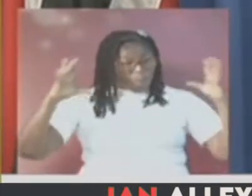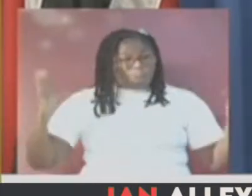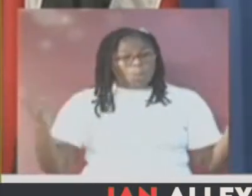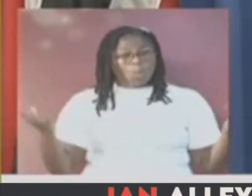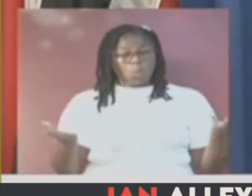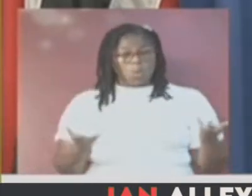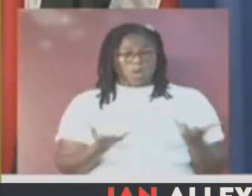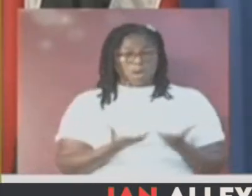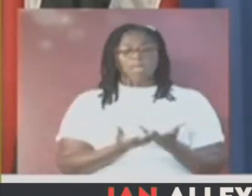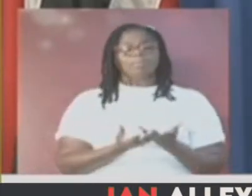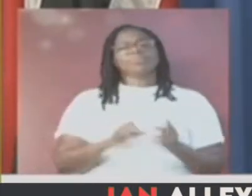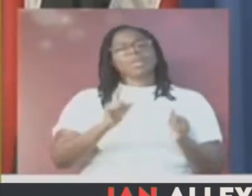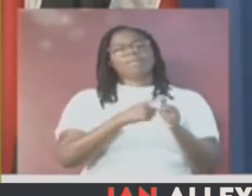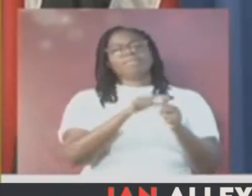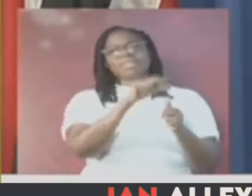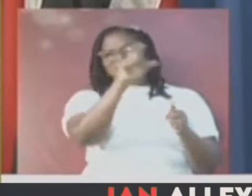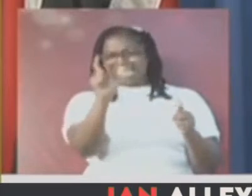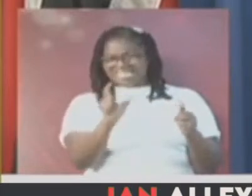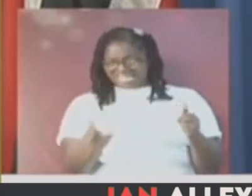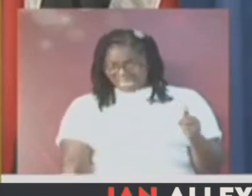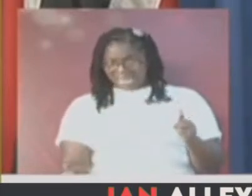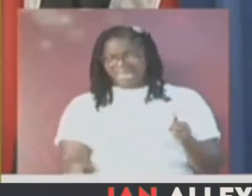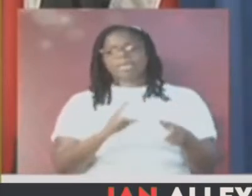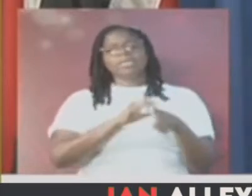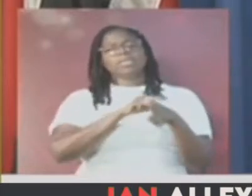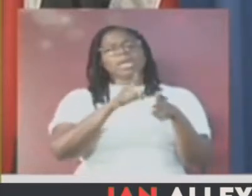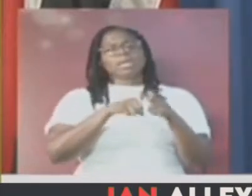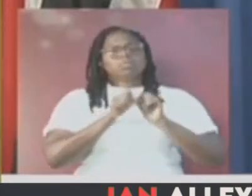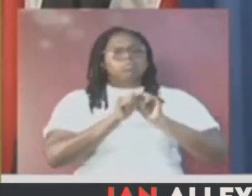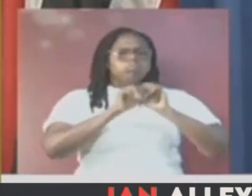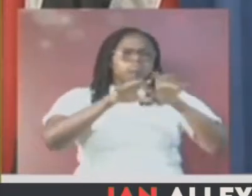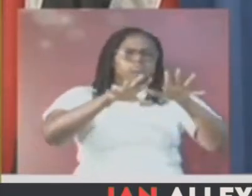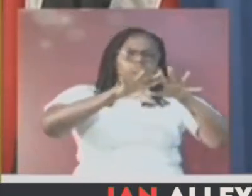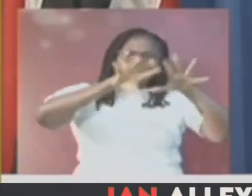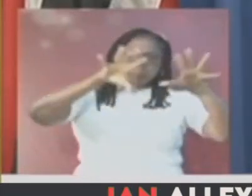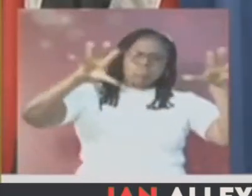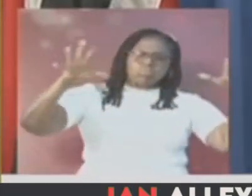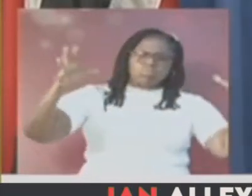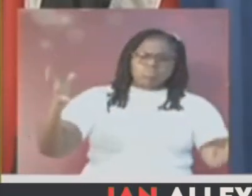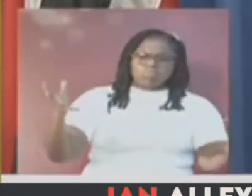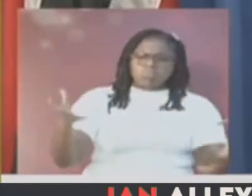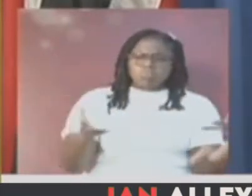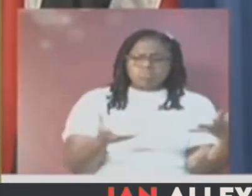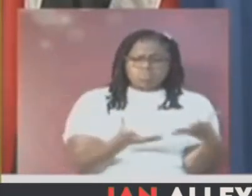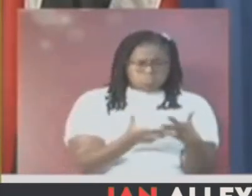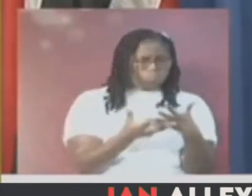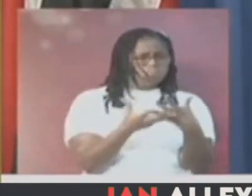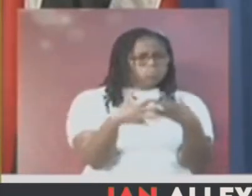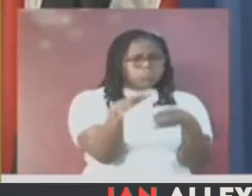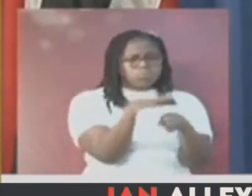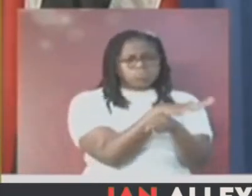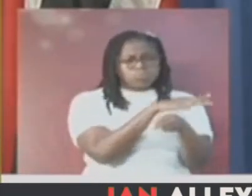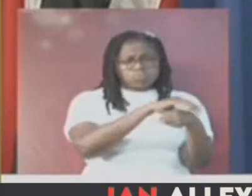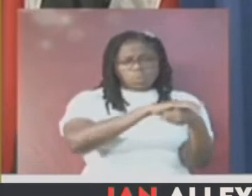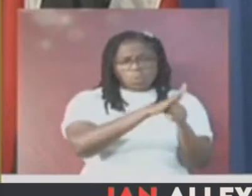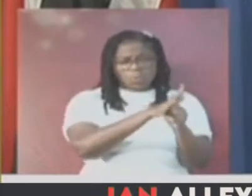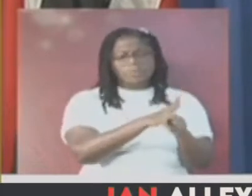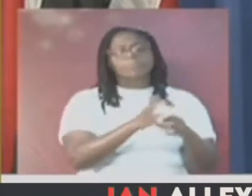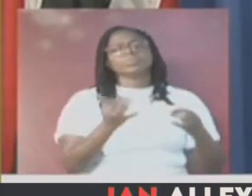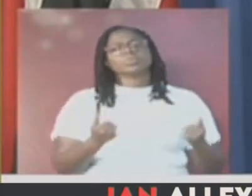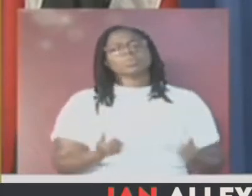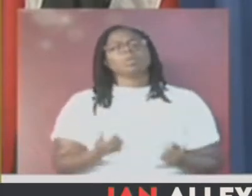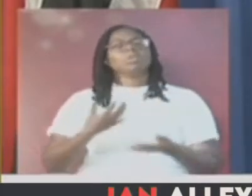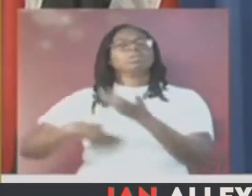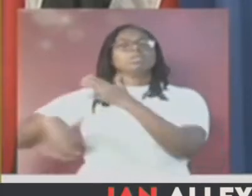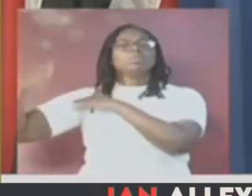of course, you saw it spread across the world until it got to us. At that time, as it is today,